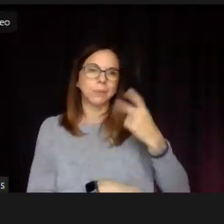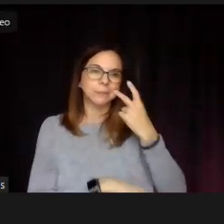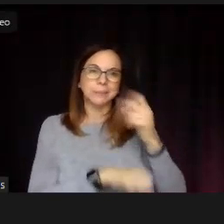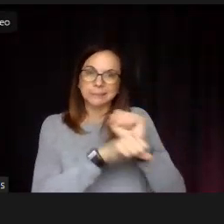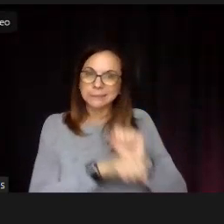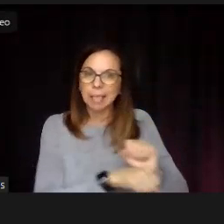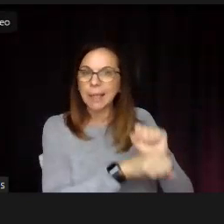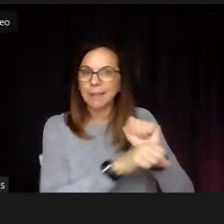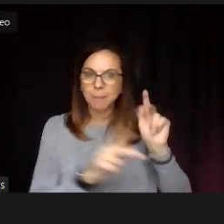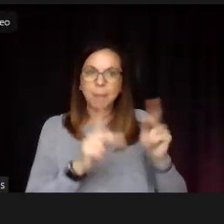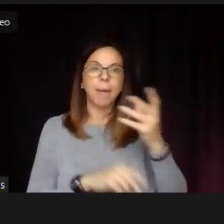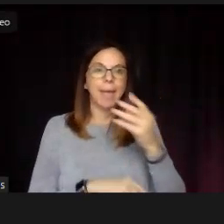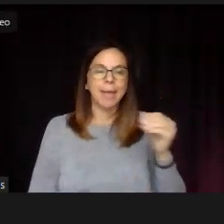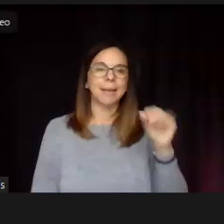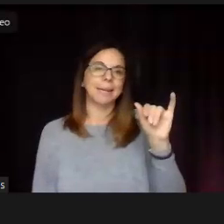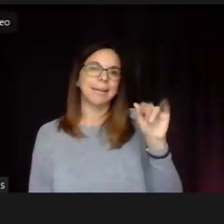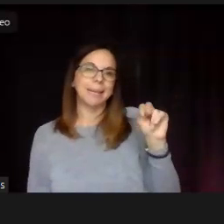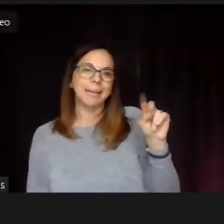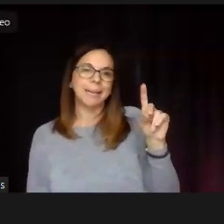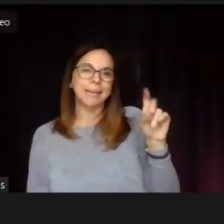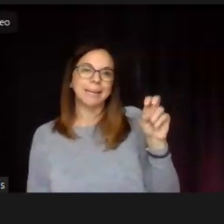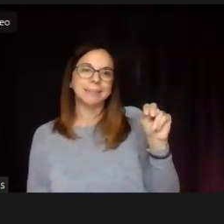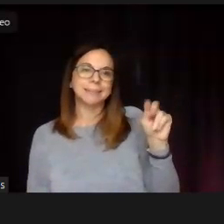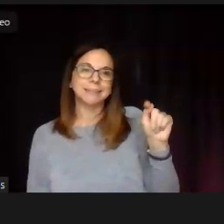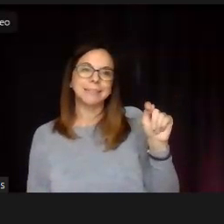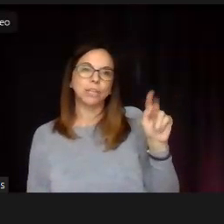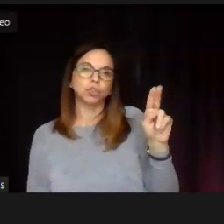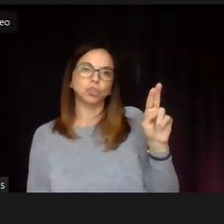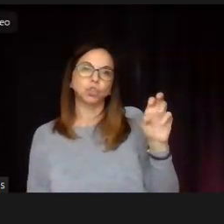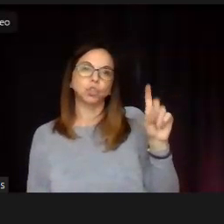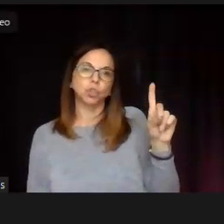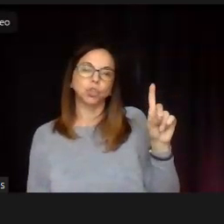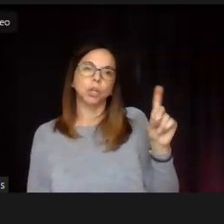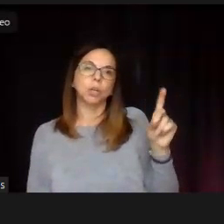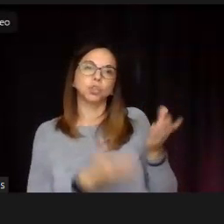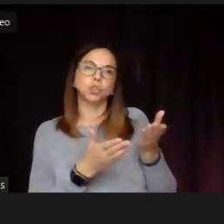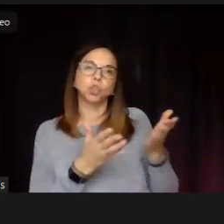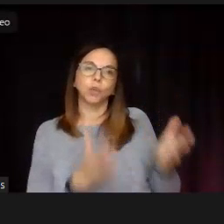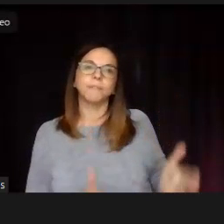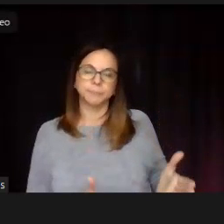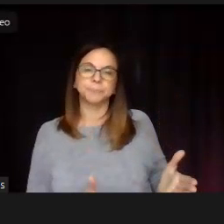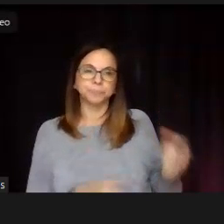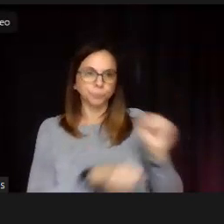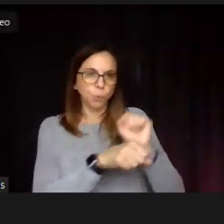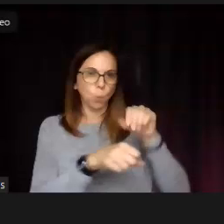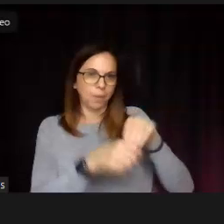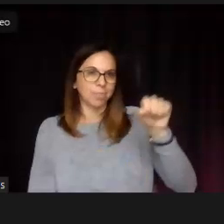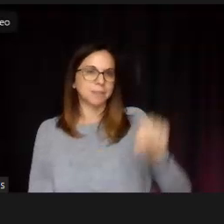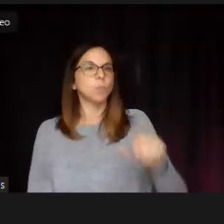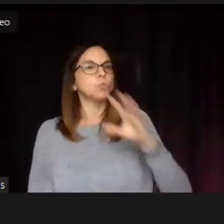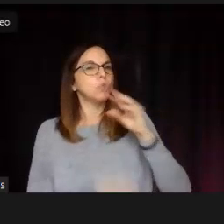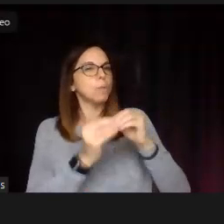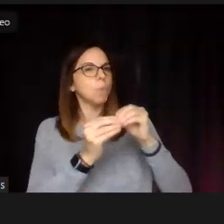enslaved persons and indentured servants working in the South. We'll talk more about that on